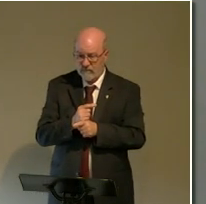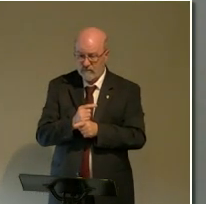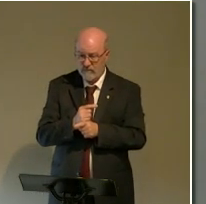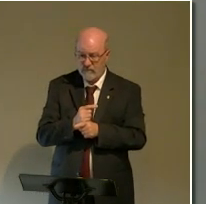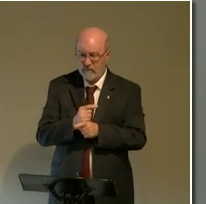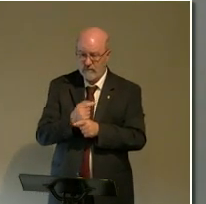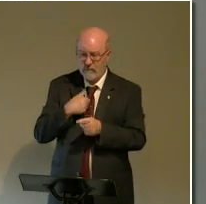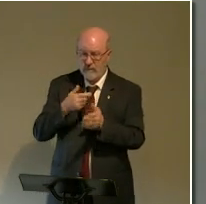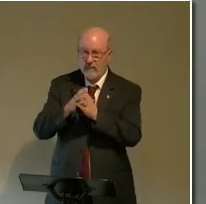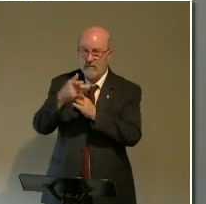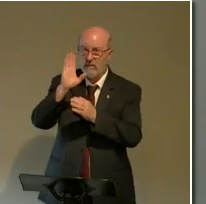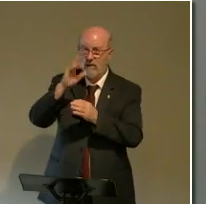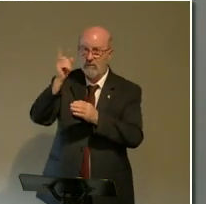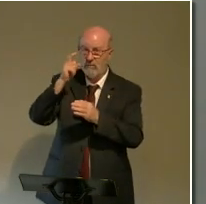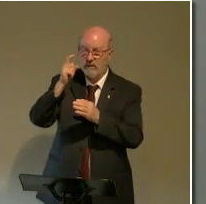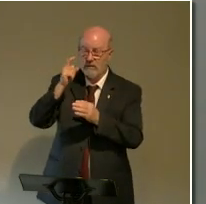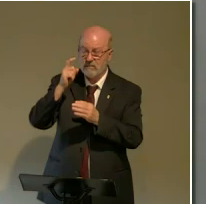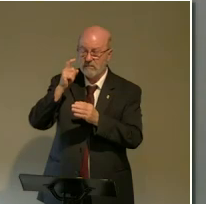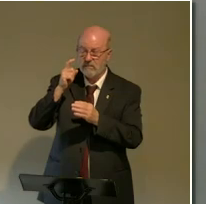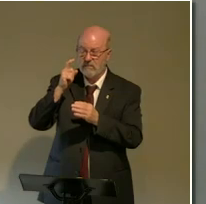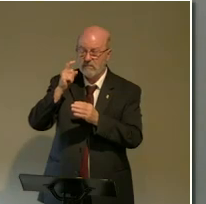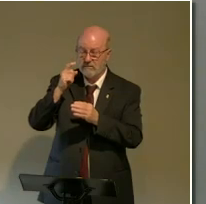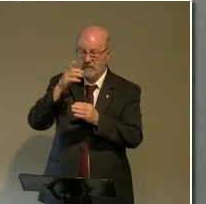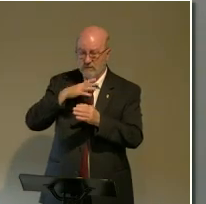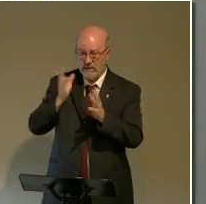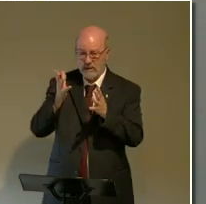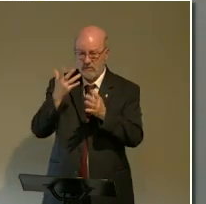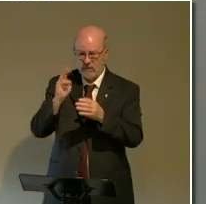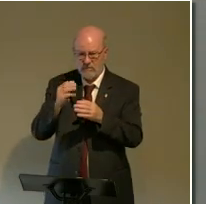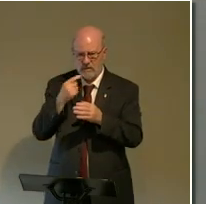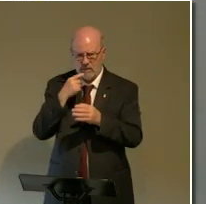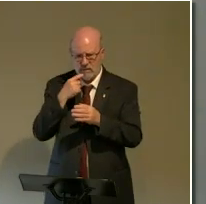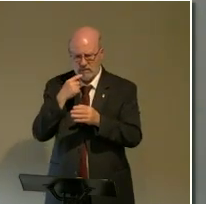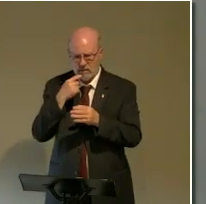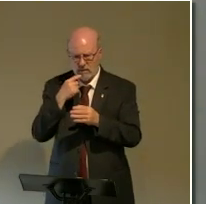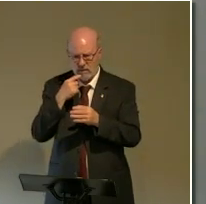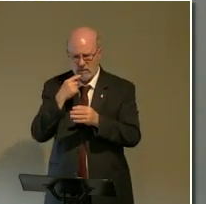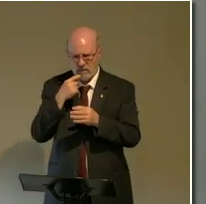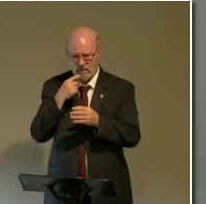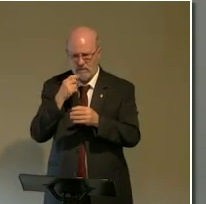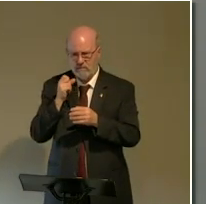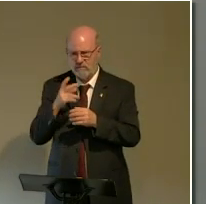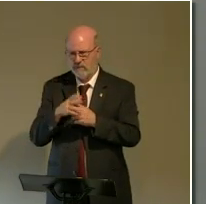I'm going to ask God for wisdom. And the guy interviewing him, Dr. Carlson, said,